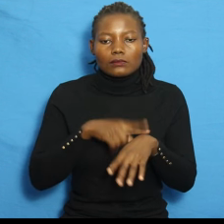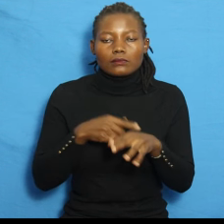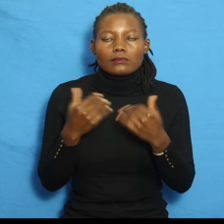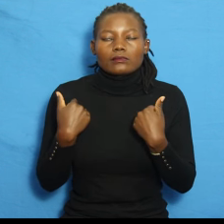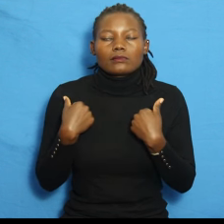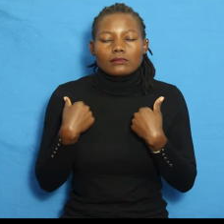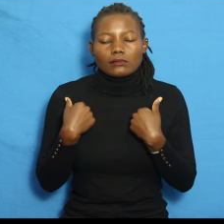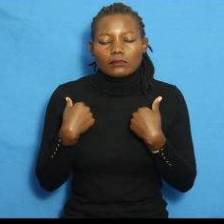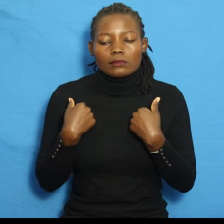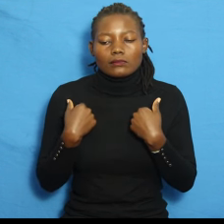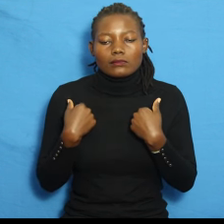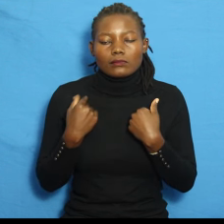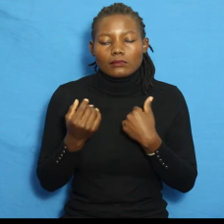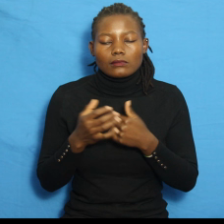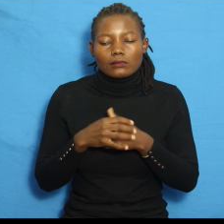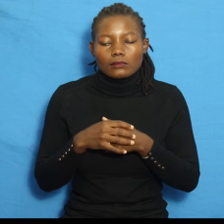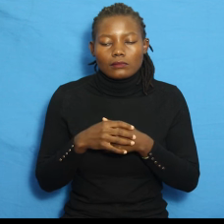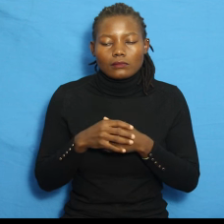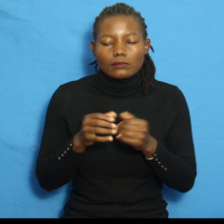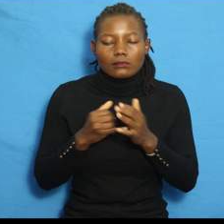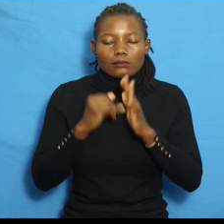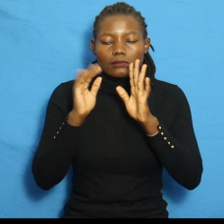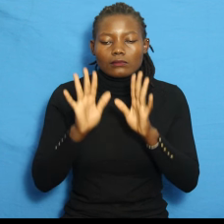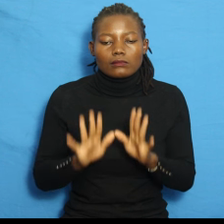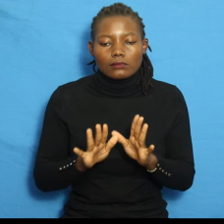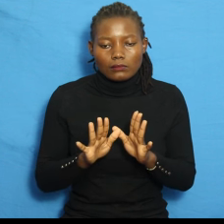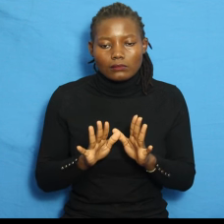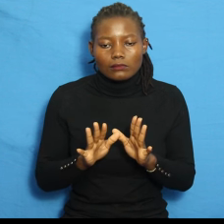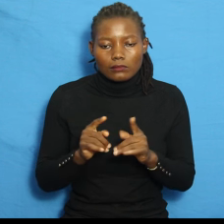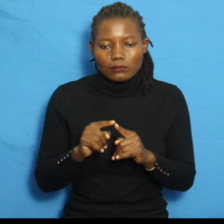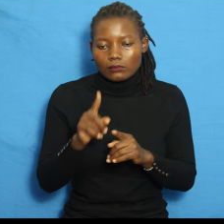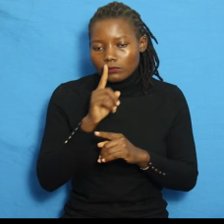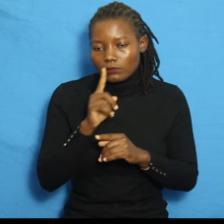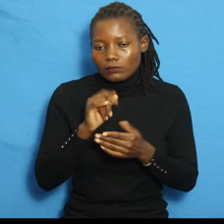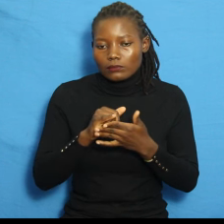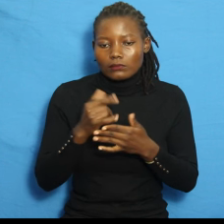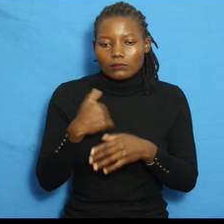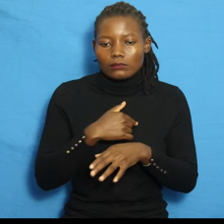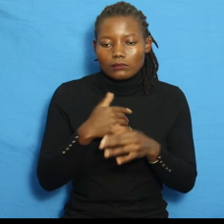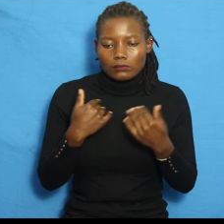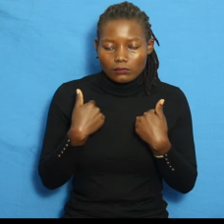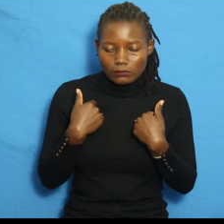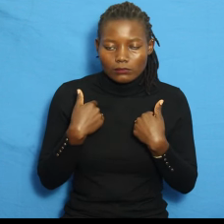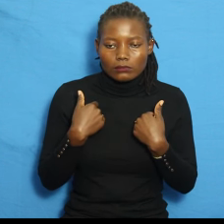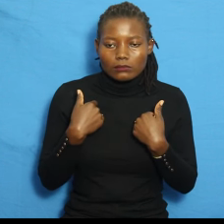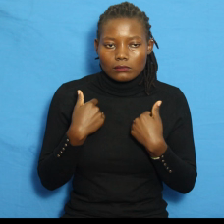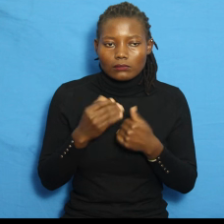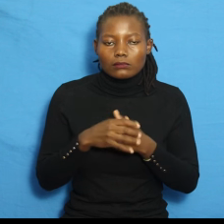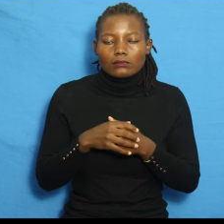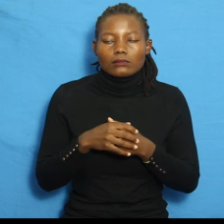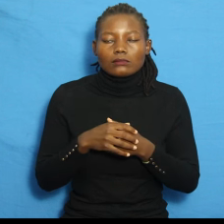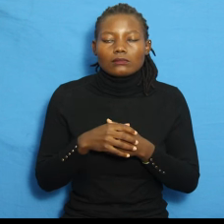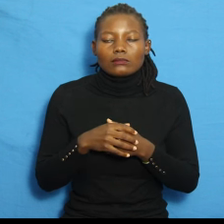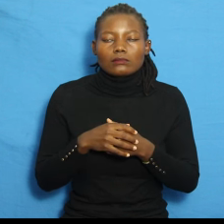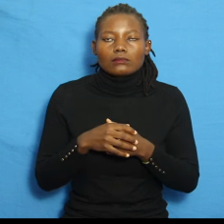eat, and also when sleeping, it is important to ensure that you sleep more